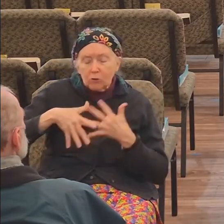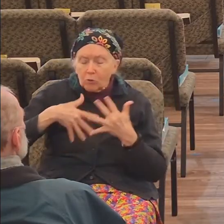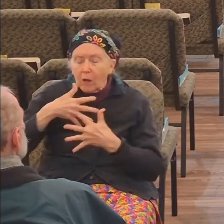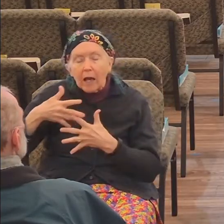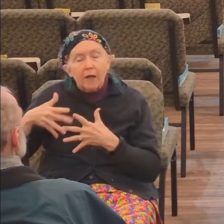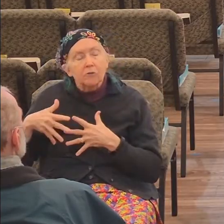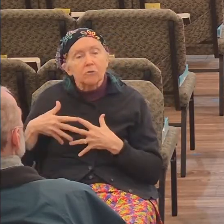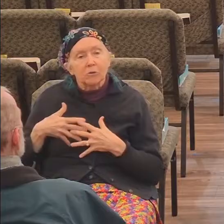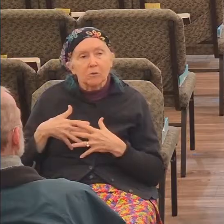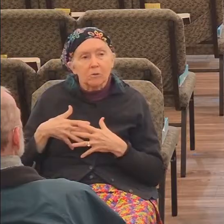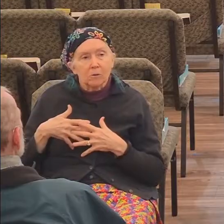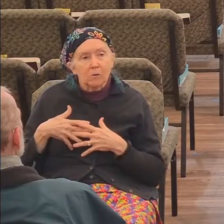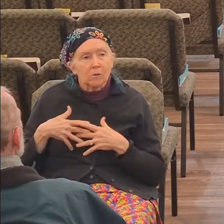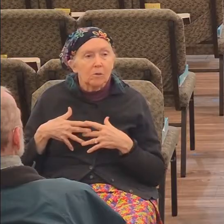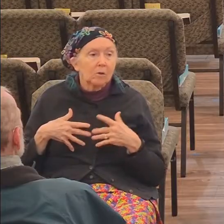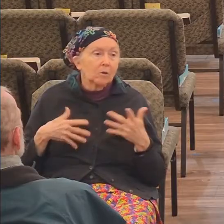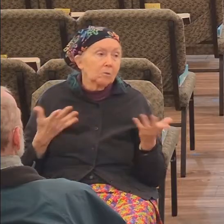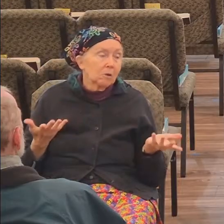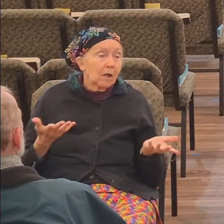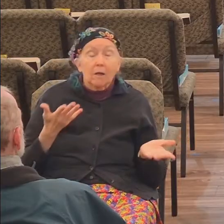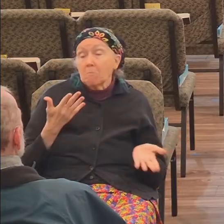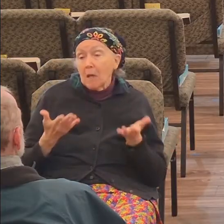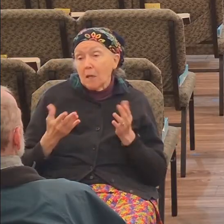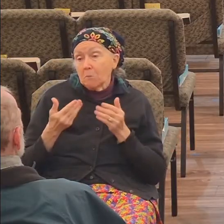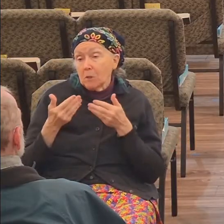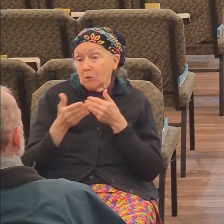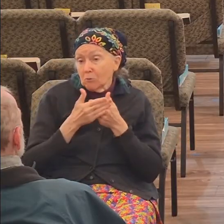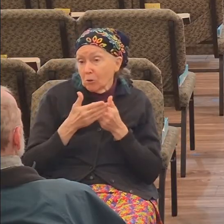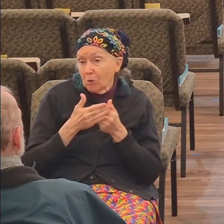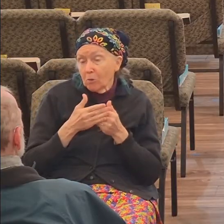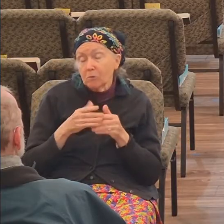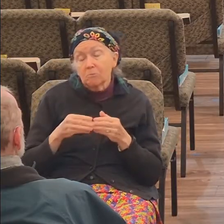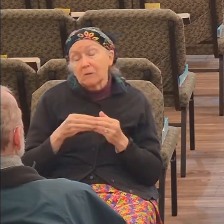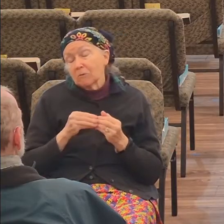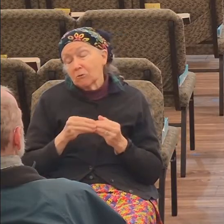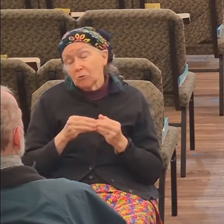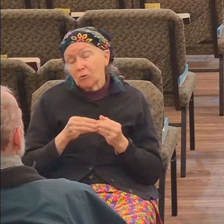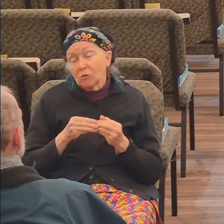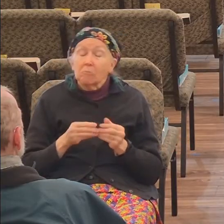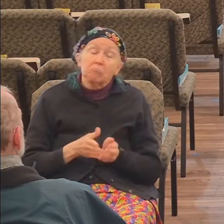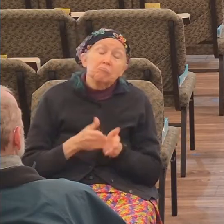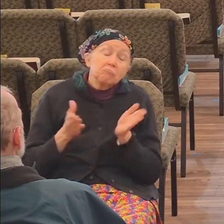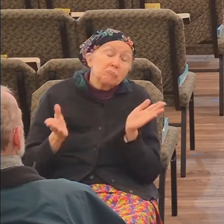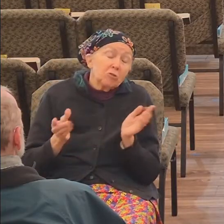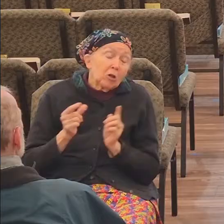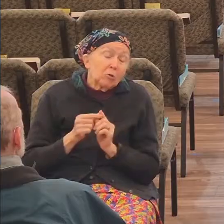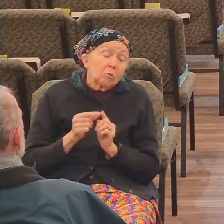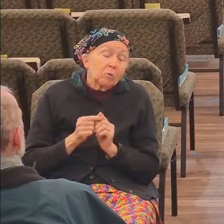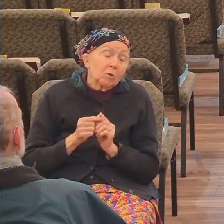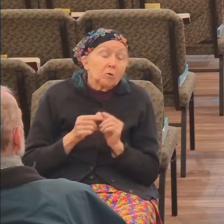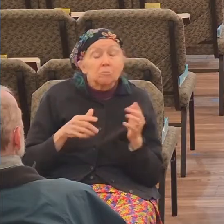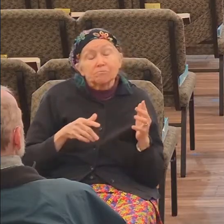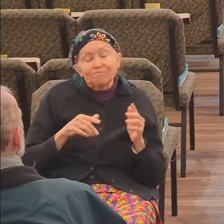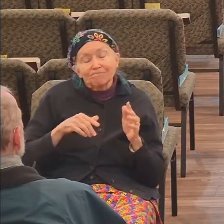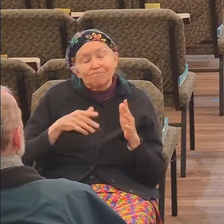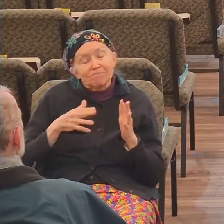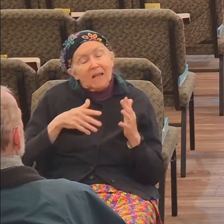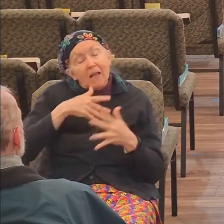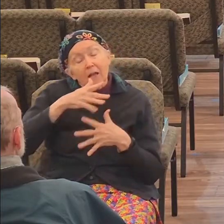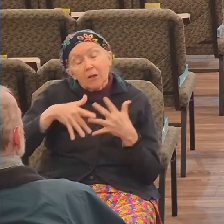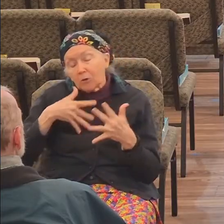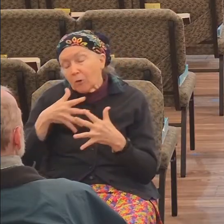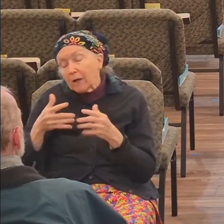Interactions. Whether tight or loose, right? It's kind of a generic term, right? Just means that you're interacting with people out in